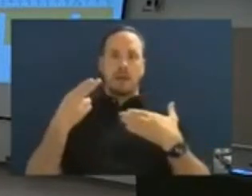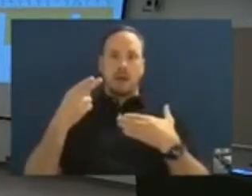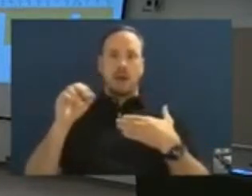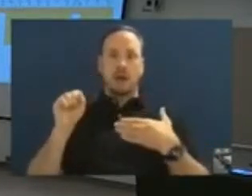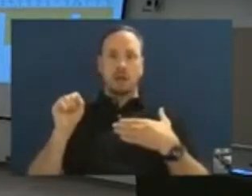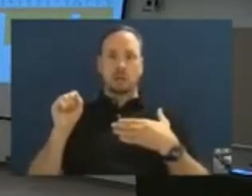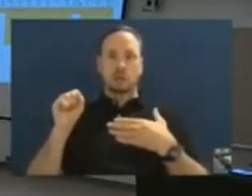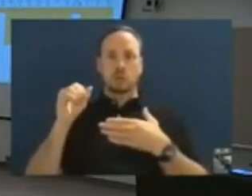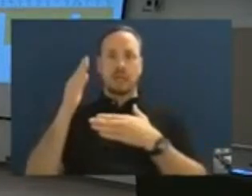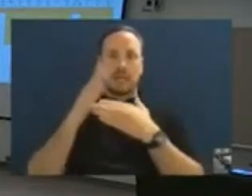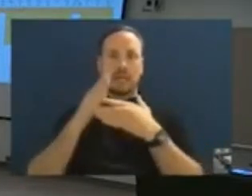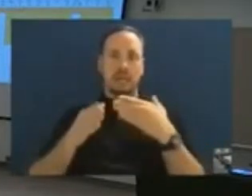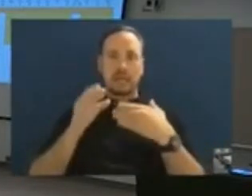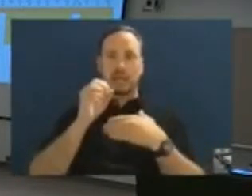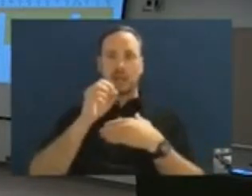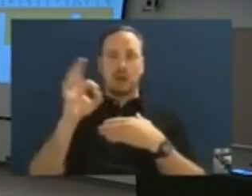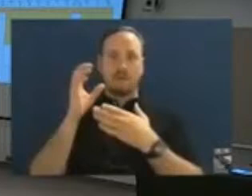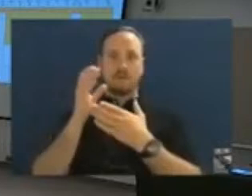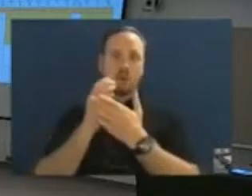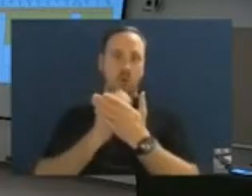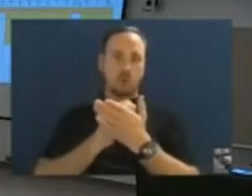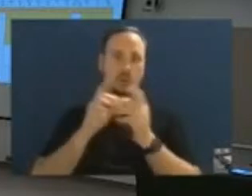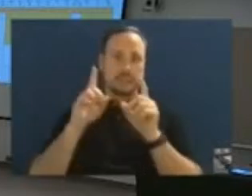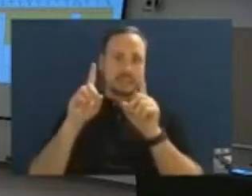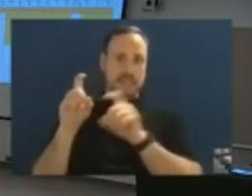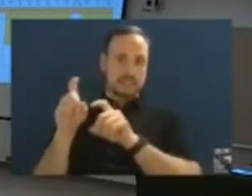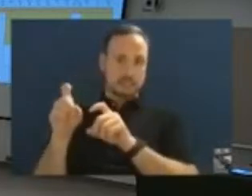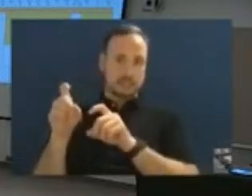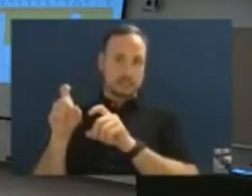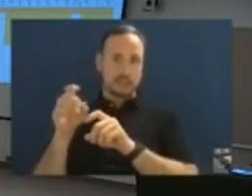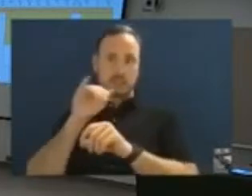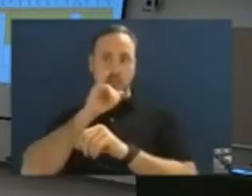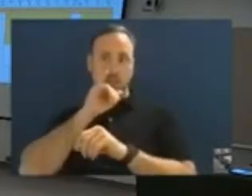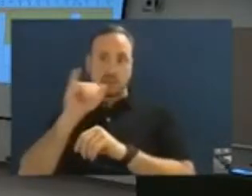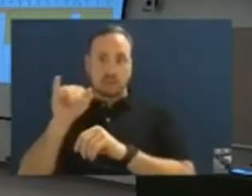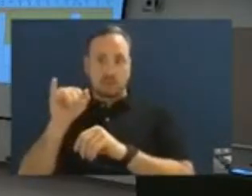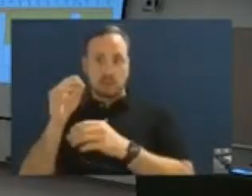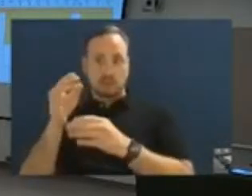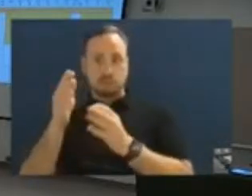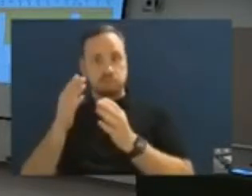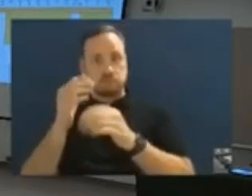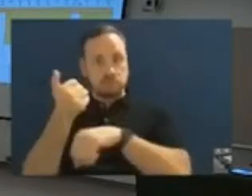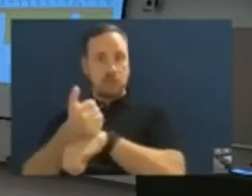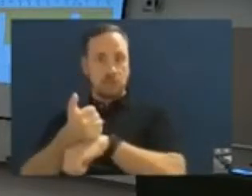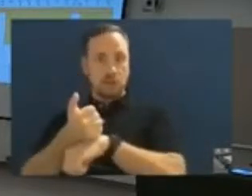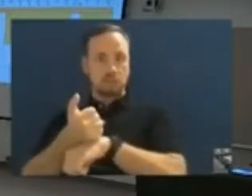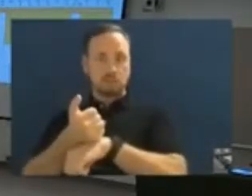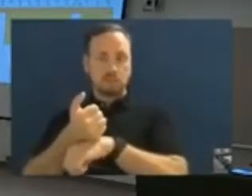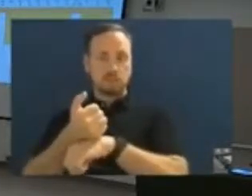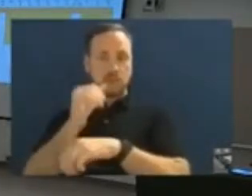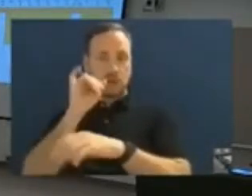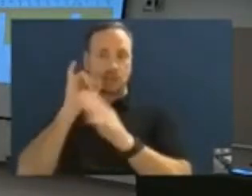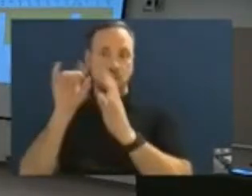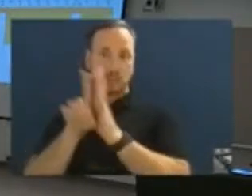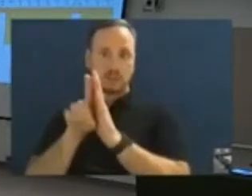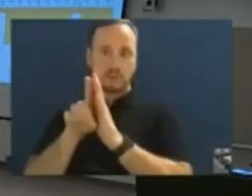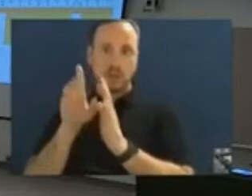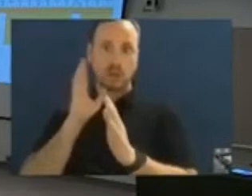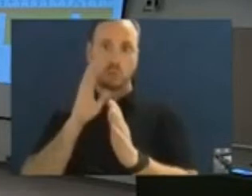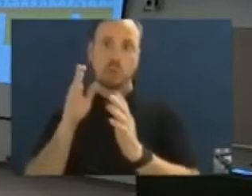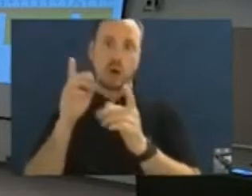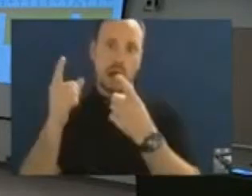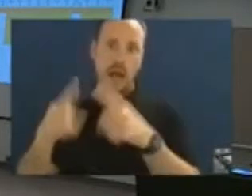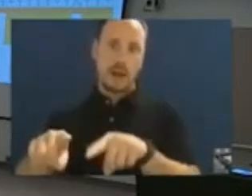testing, or end of course testing is identified as is occurring during the December 14th